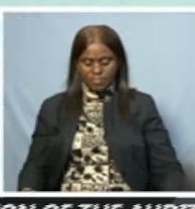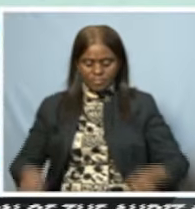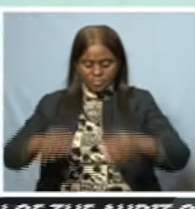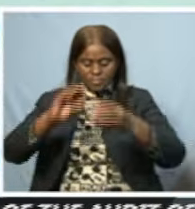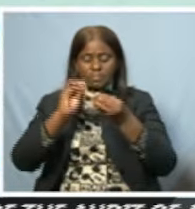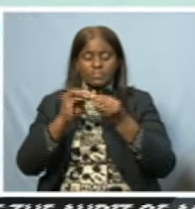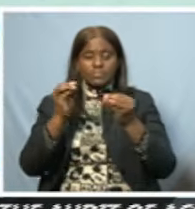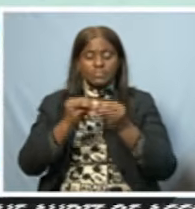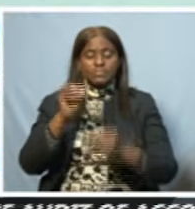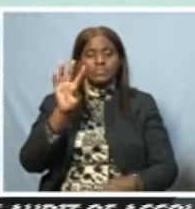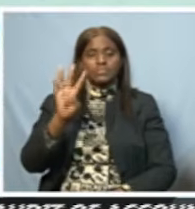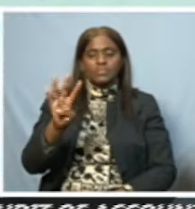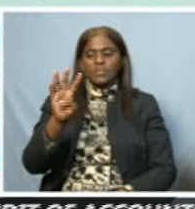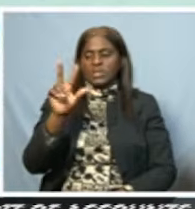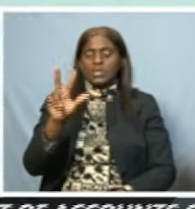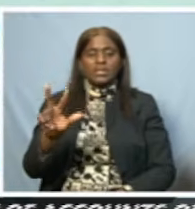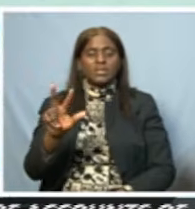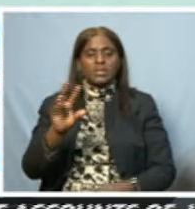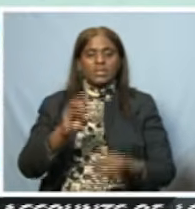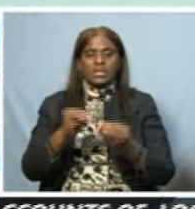Appendix 43.